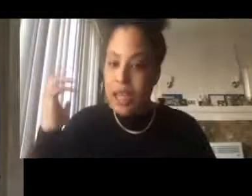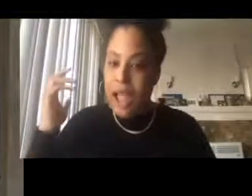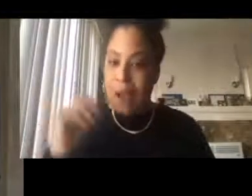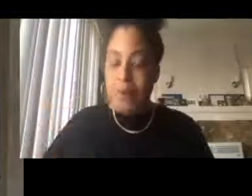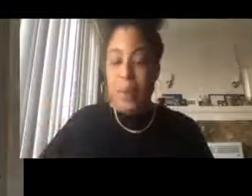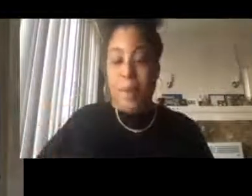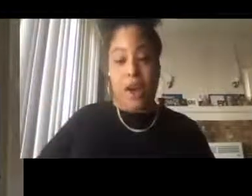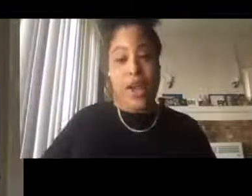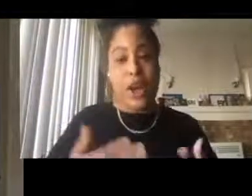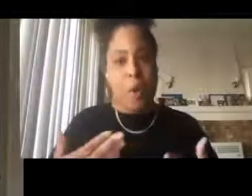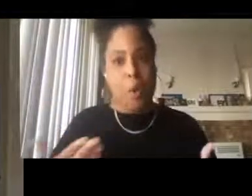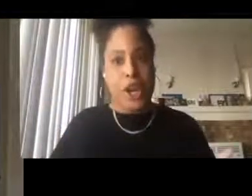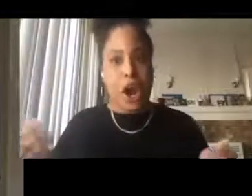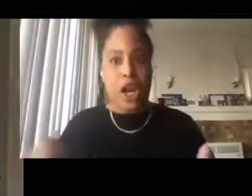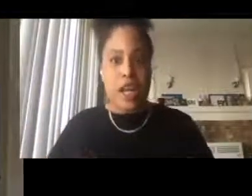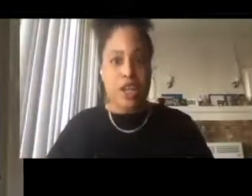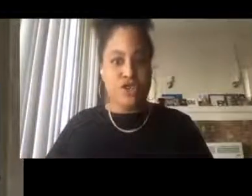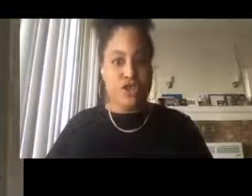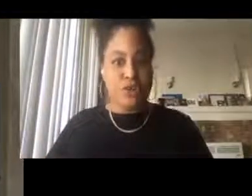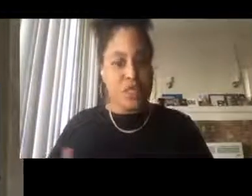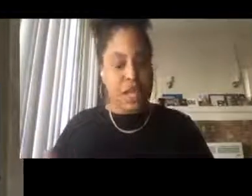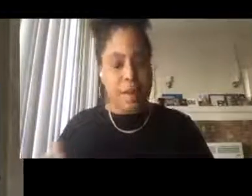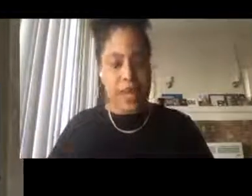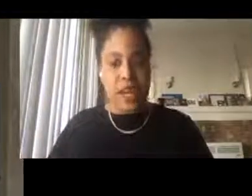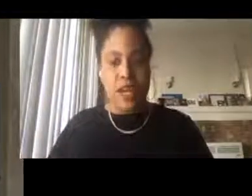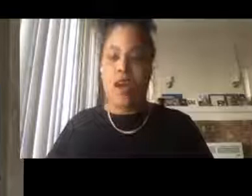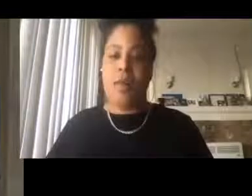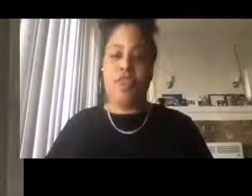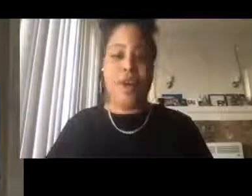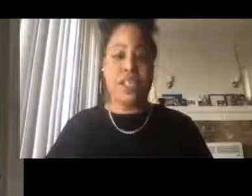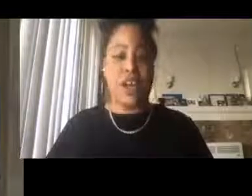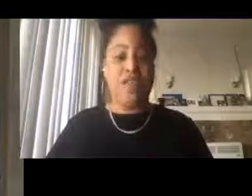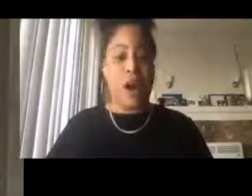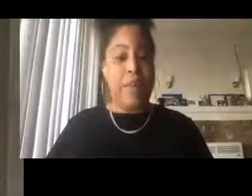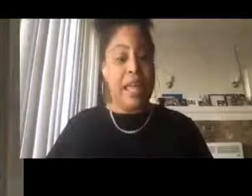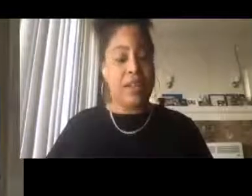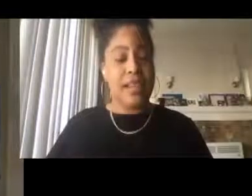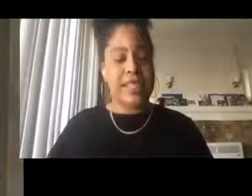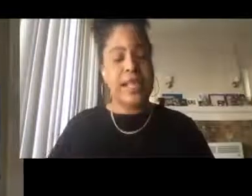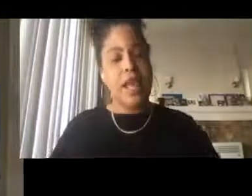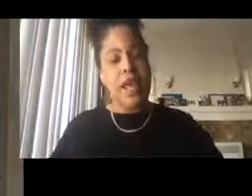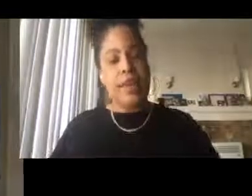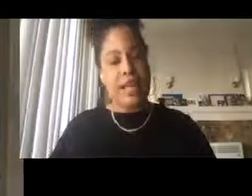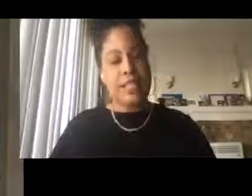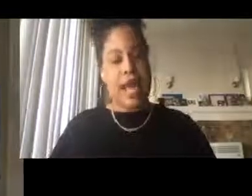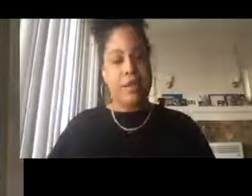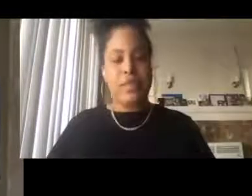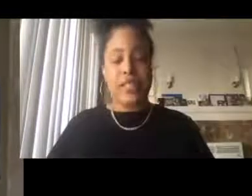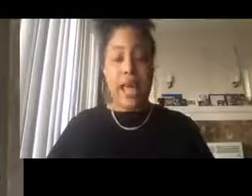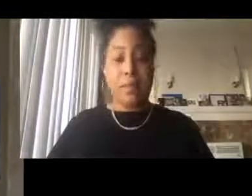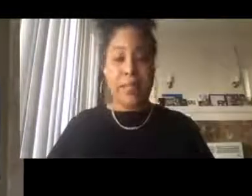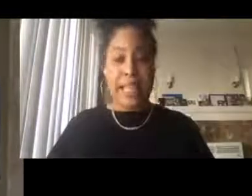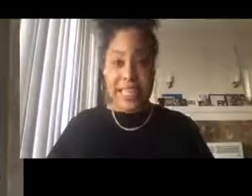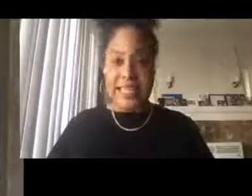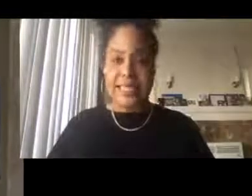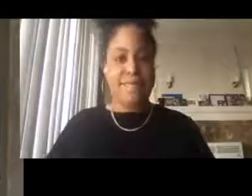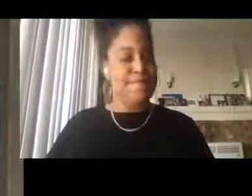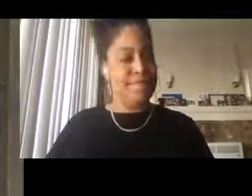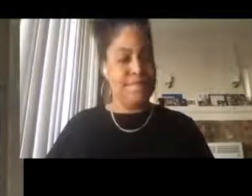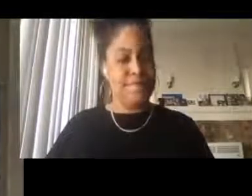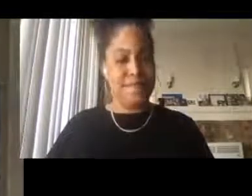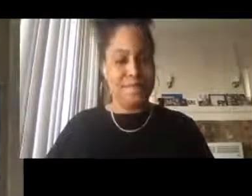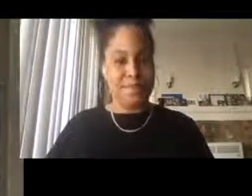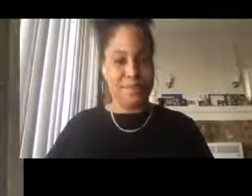And I will be your moderator, and we are going to introduce in a minute the rest of our panelists. Next slide, please.